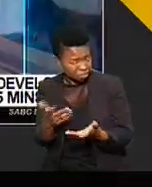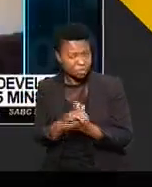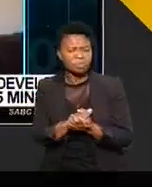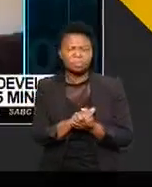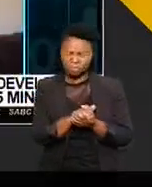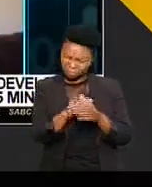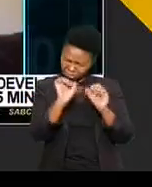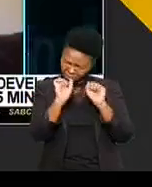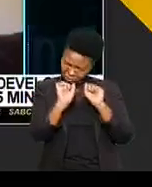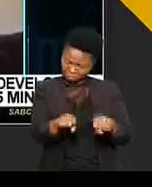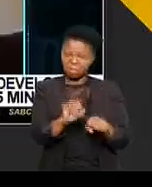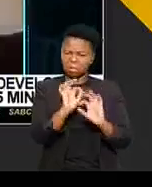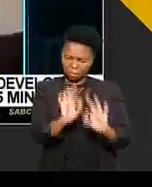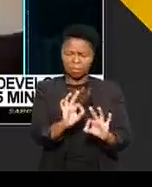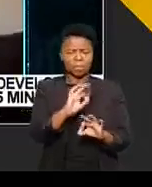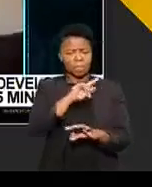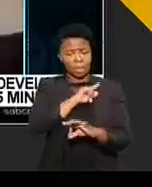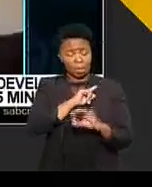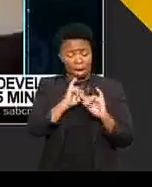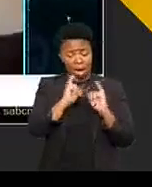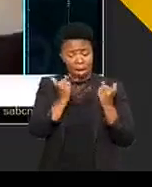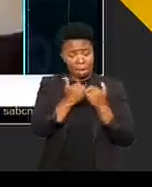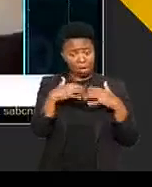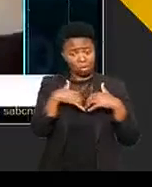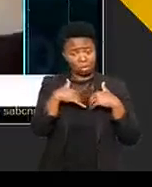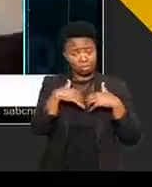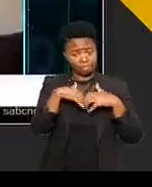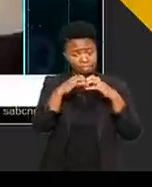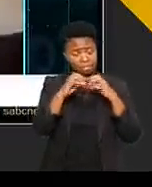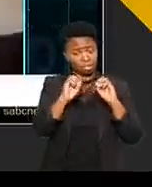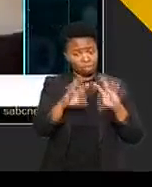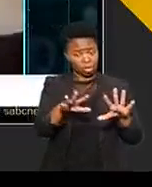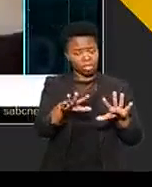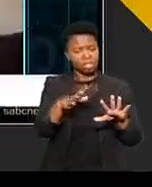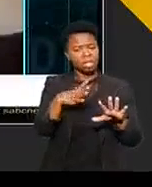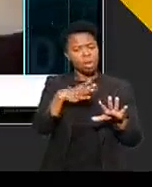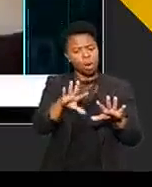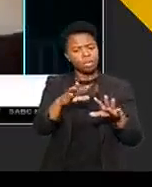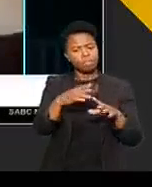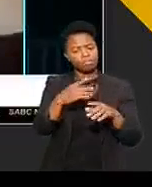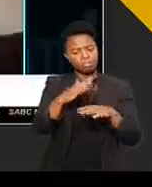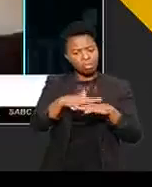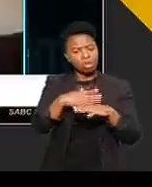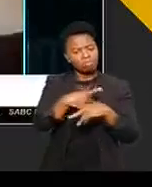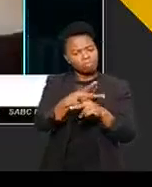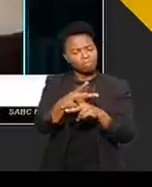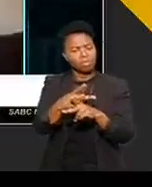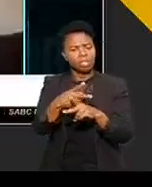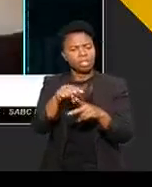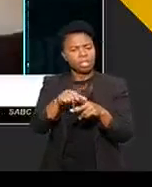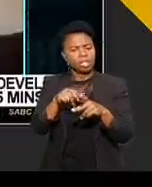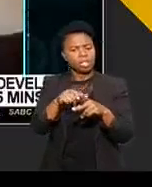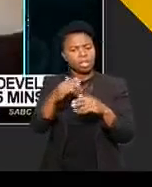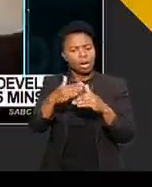Definitely. I think as a company, when we started, we sort of wanted to produce these enzymes and reagents